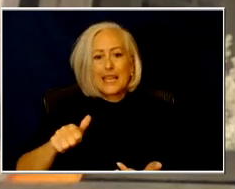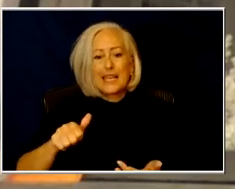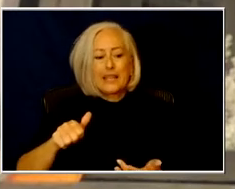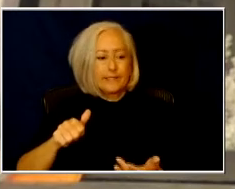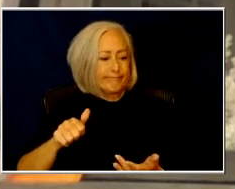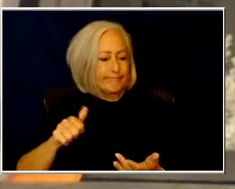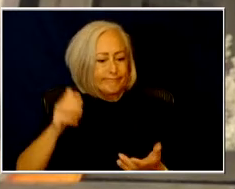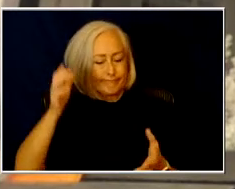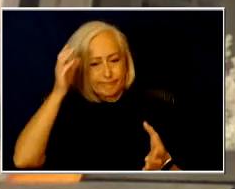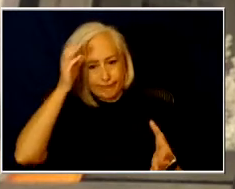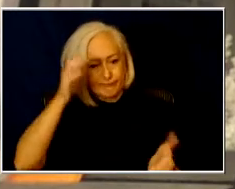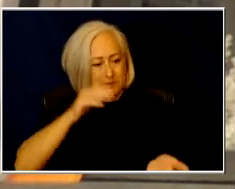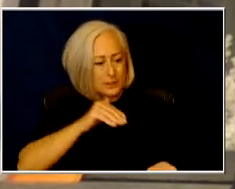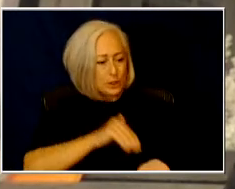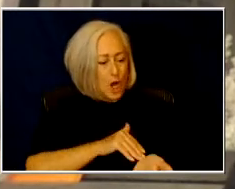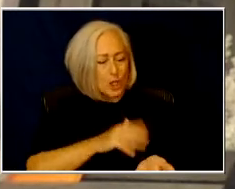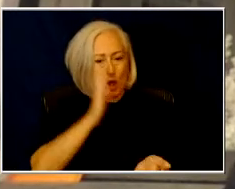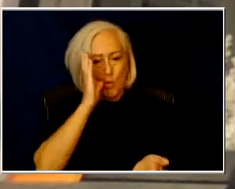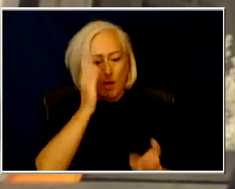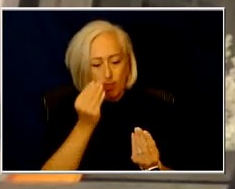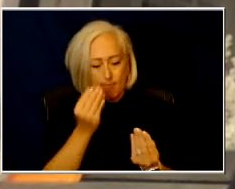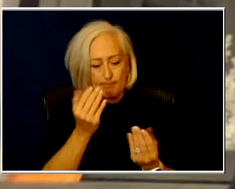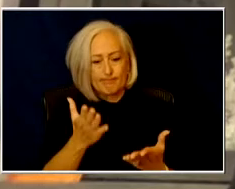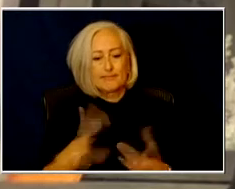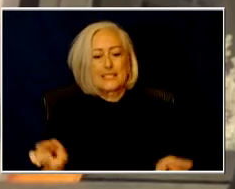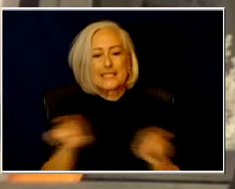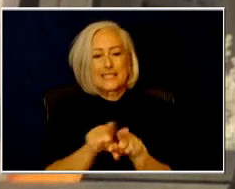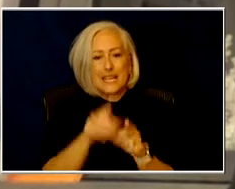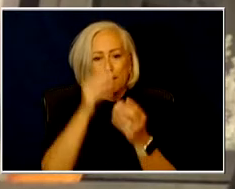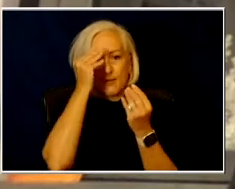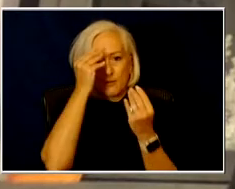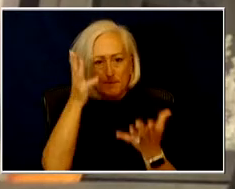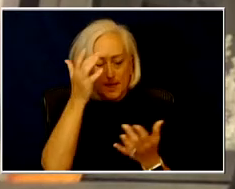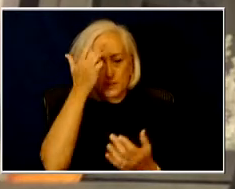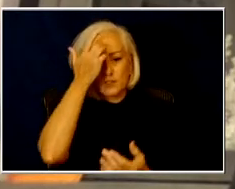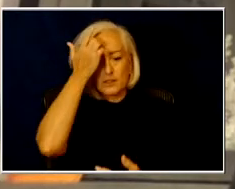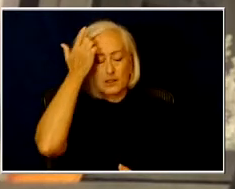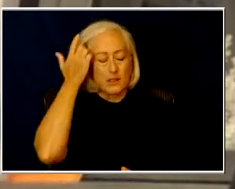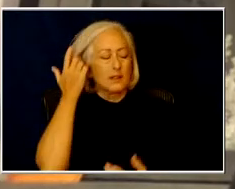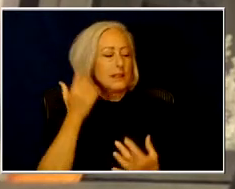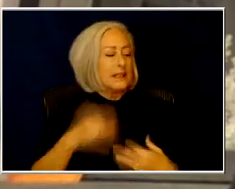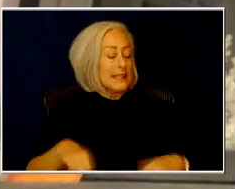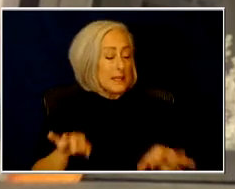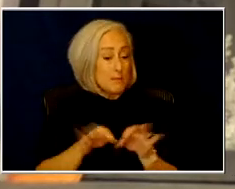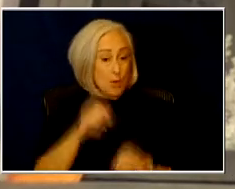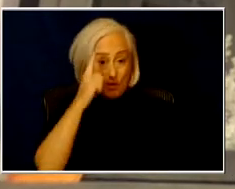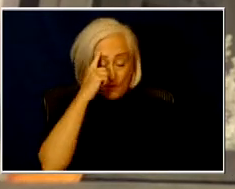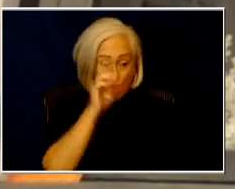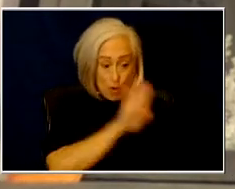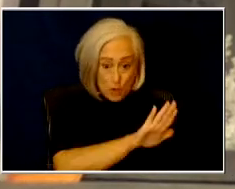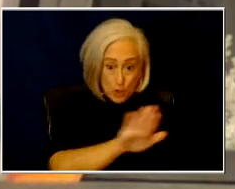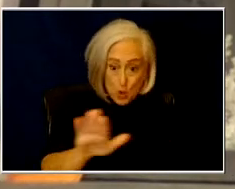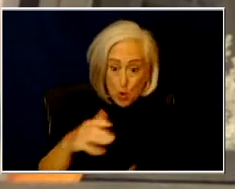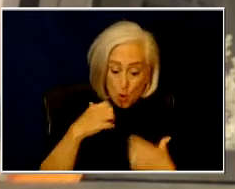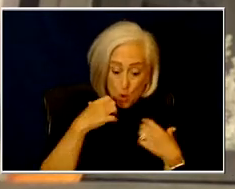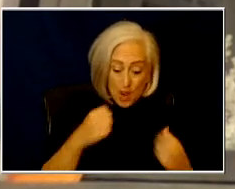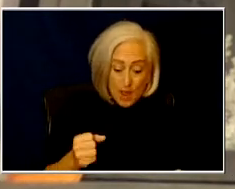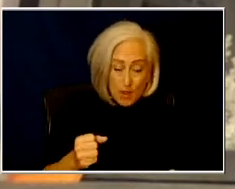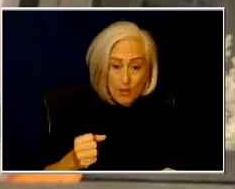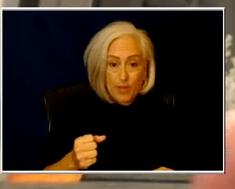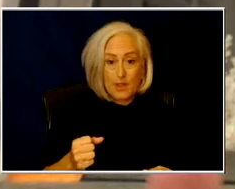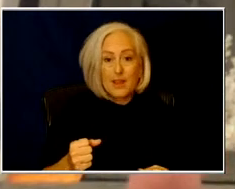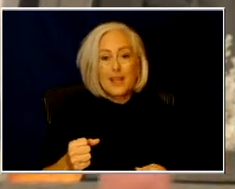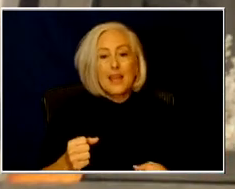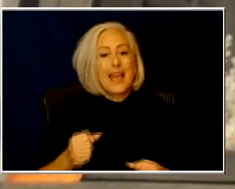information and I just think that's so important not only to protect your health but to protect one